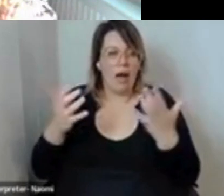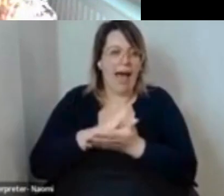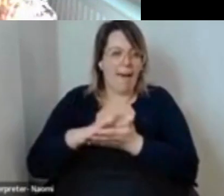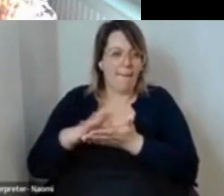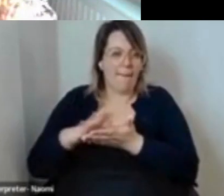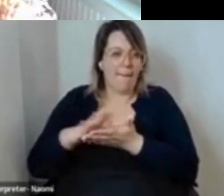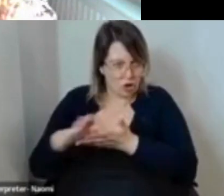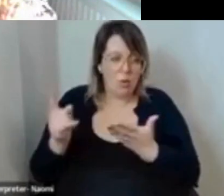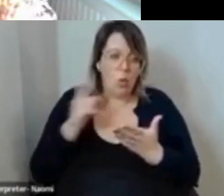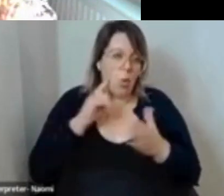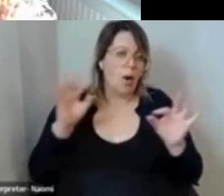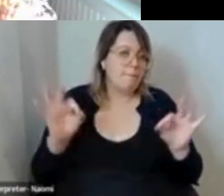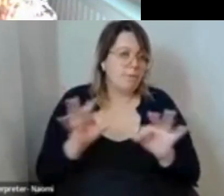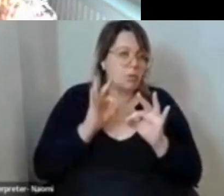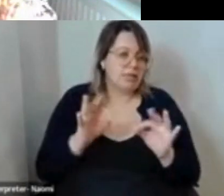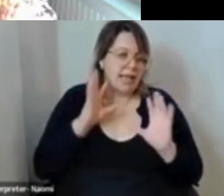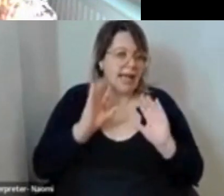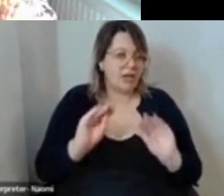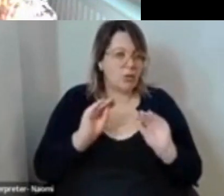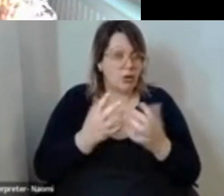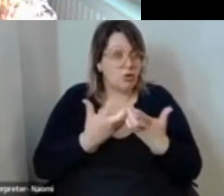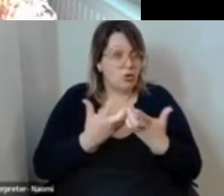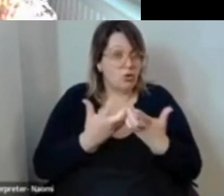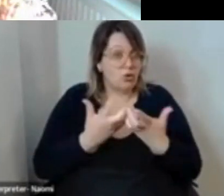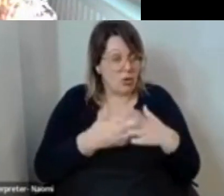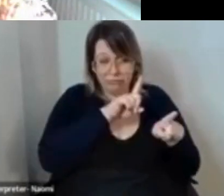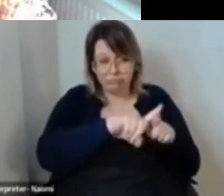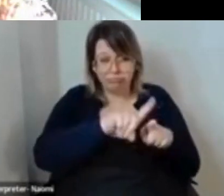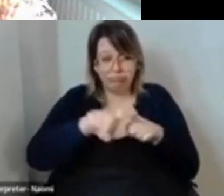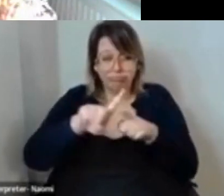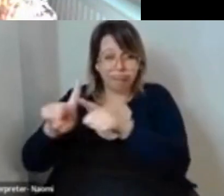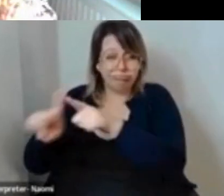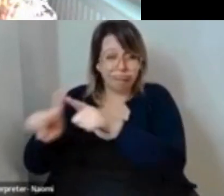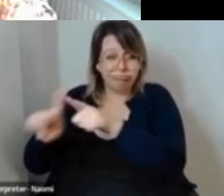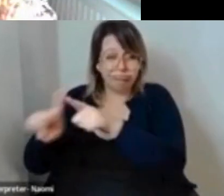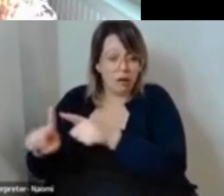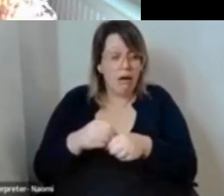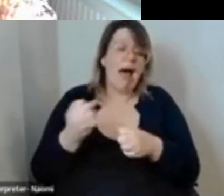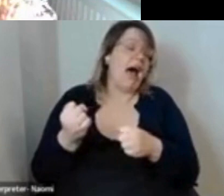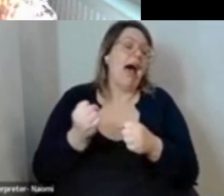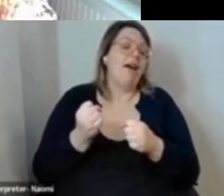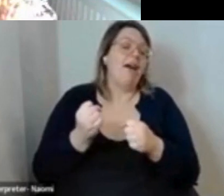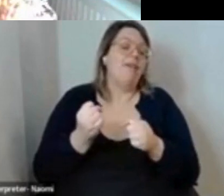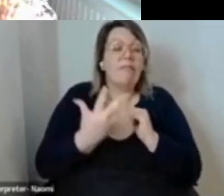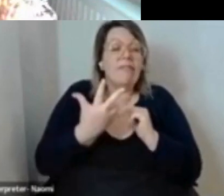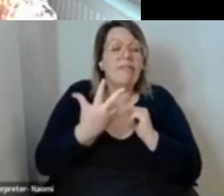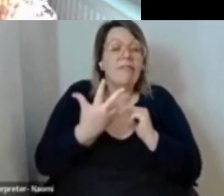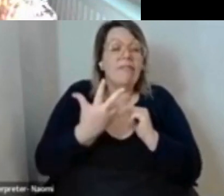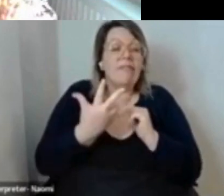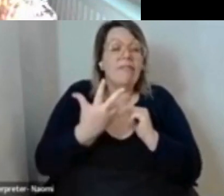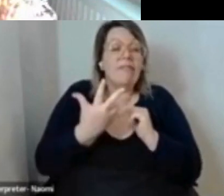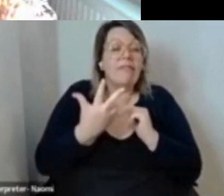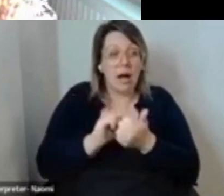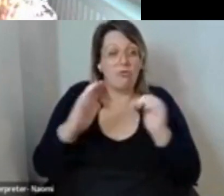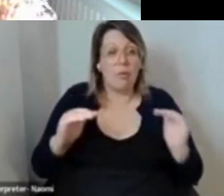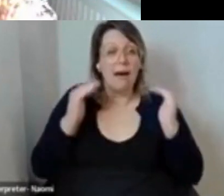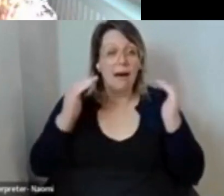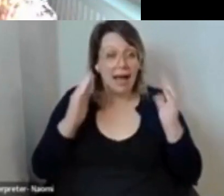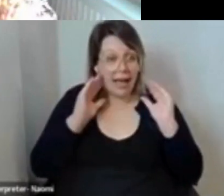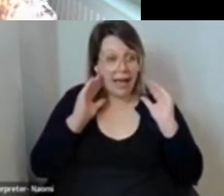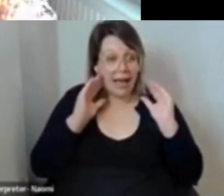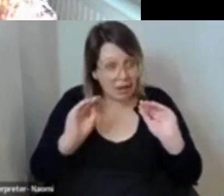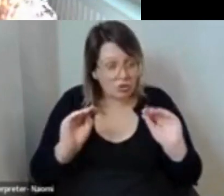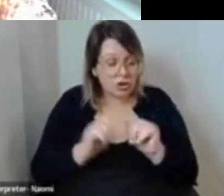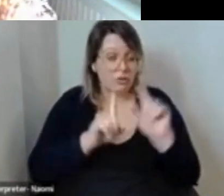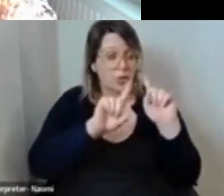Education. There were also over 50 higher education partners, including universities and conservatoires in the